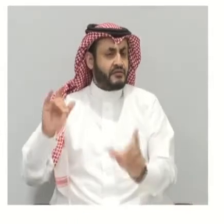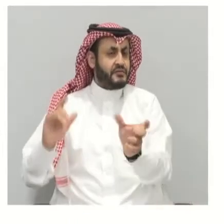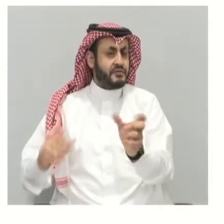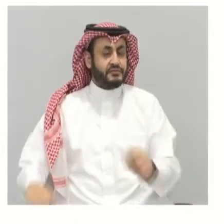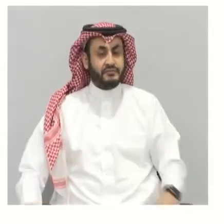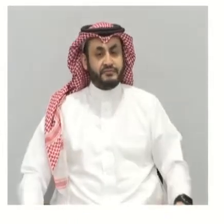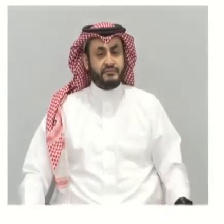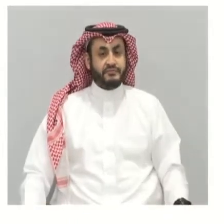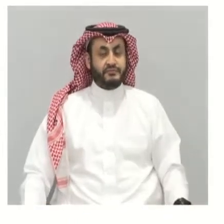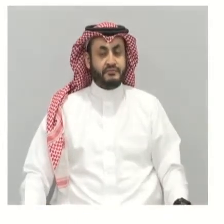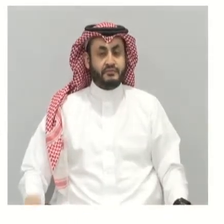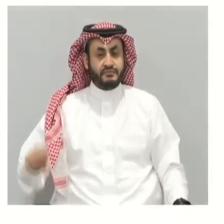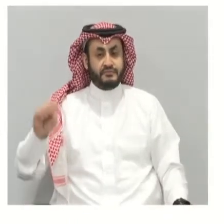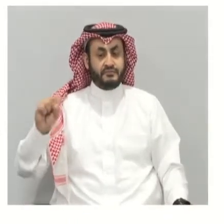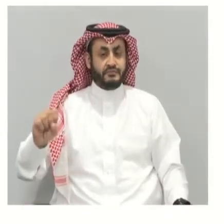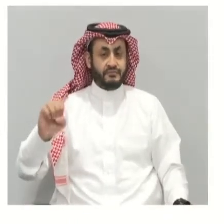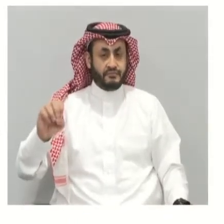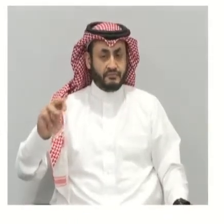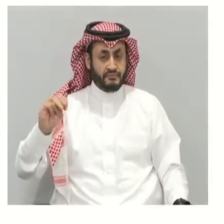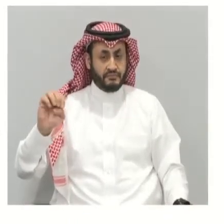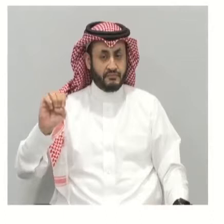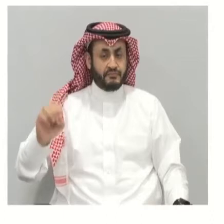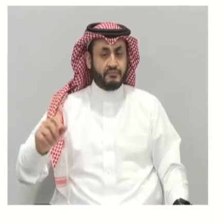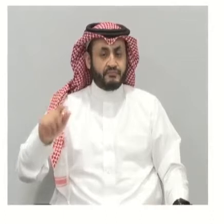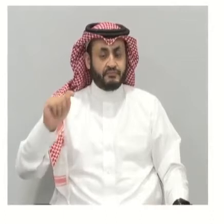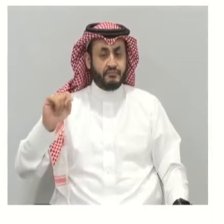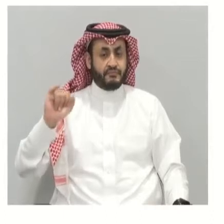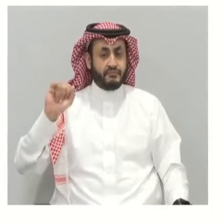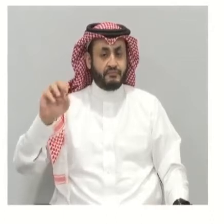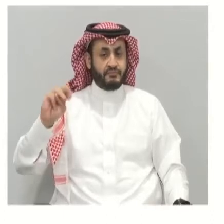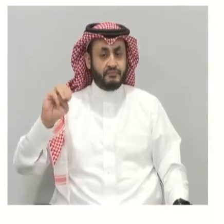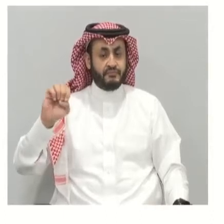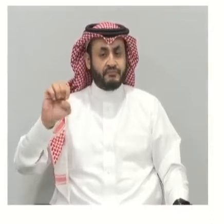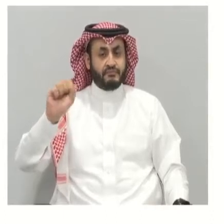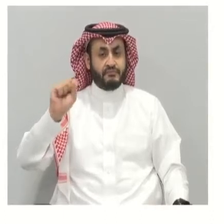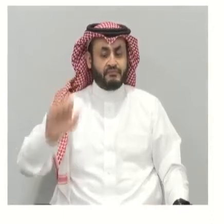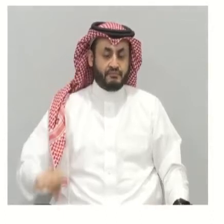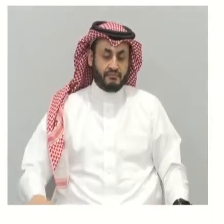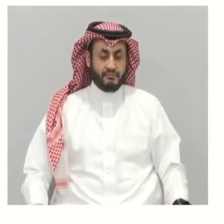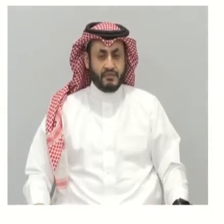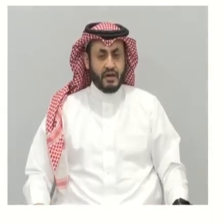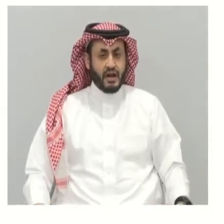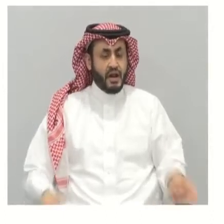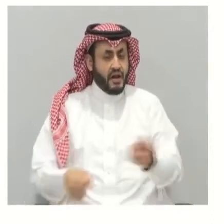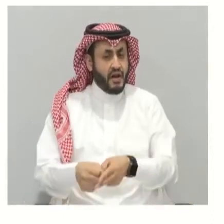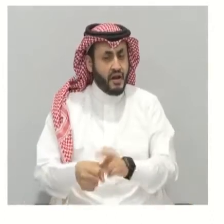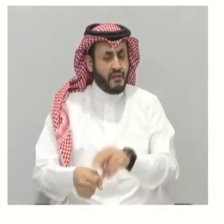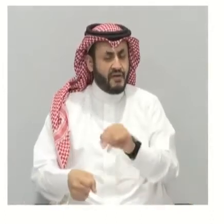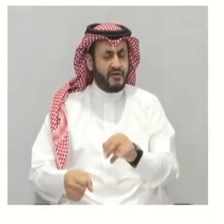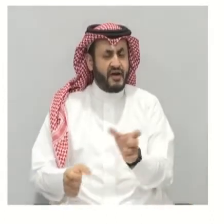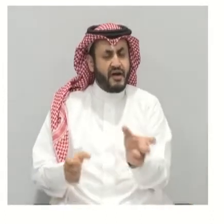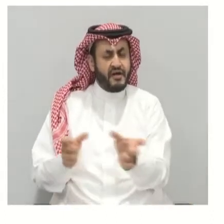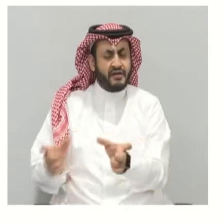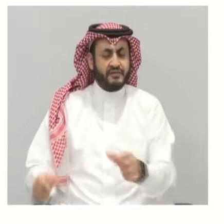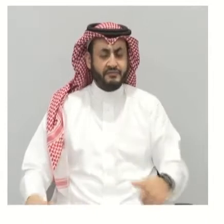like? Nawal sometimes walks to school. Sometimes, not every day, but sometimes. But